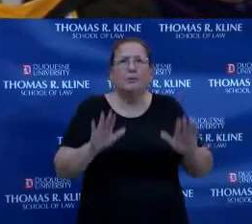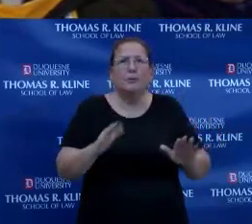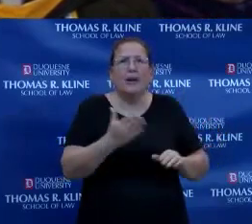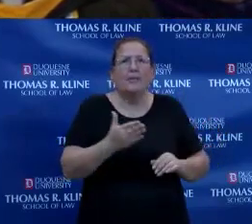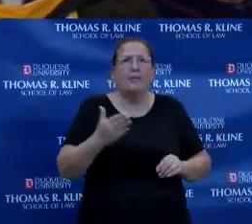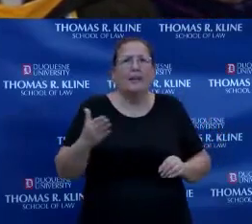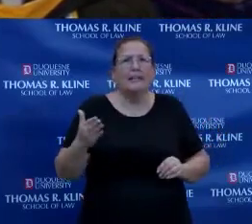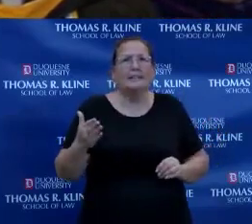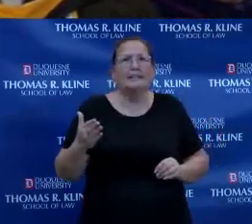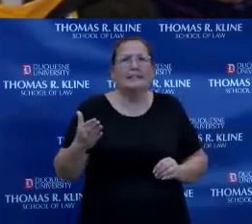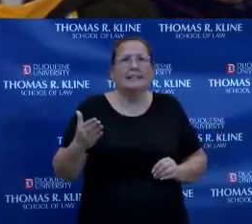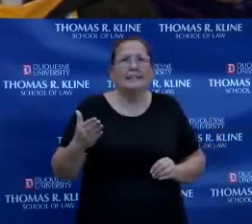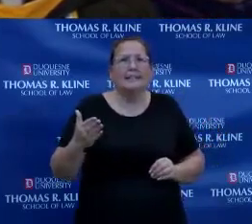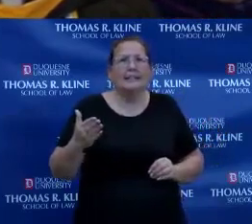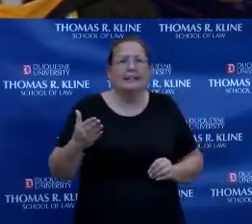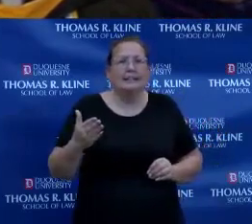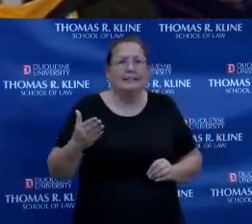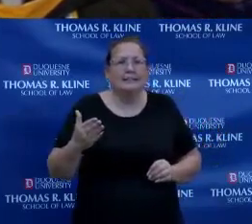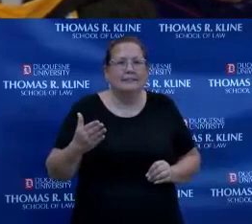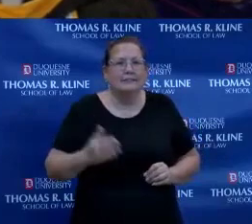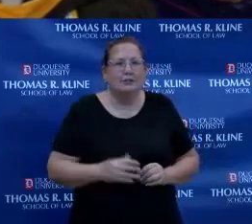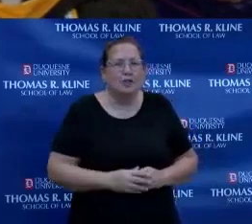Woods, what? Like it's hard?